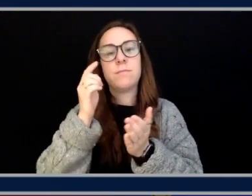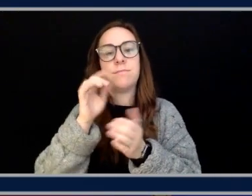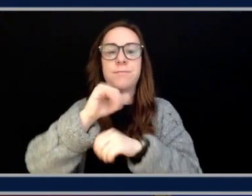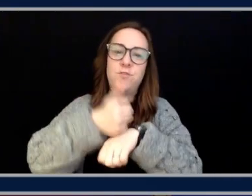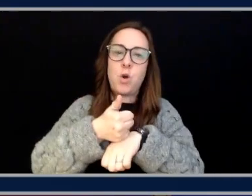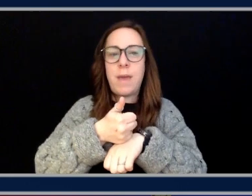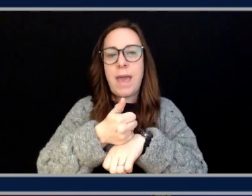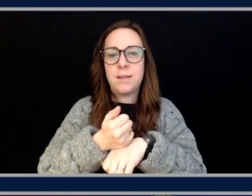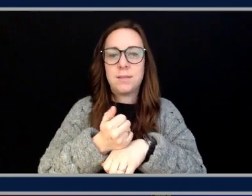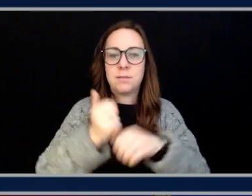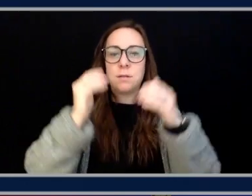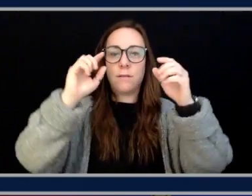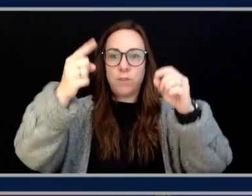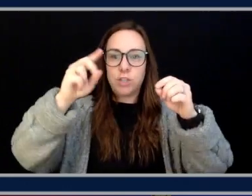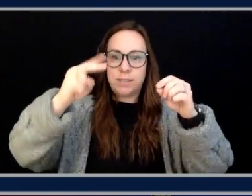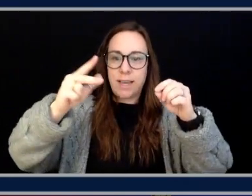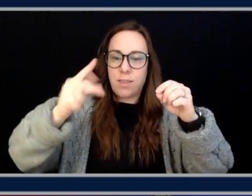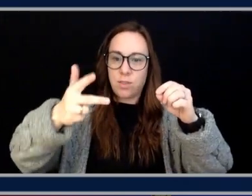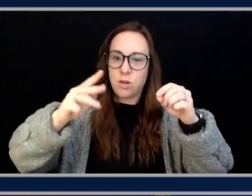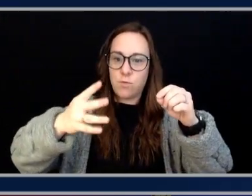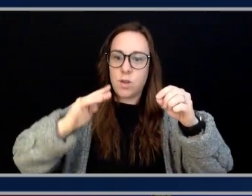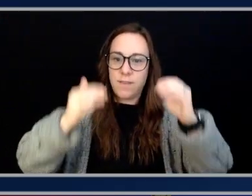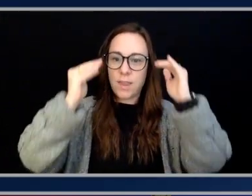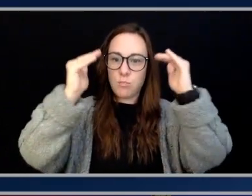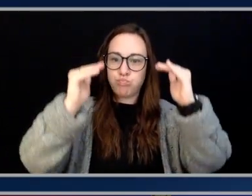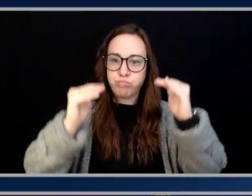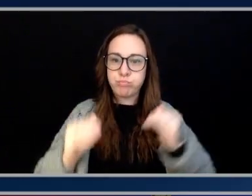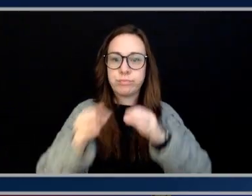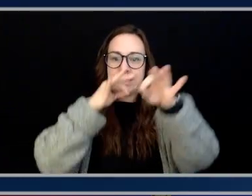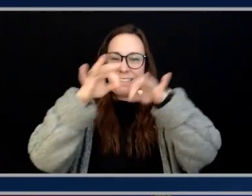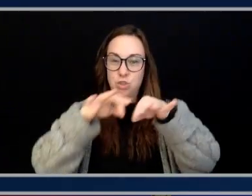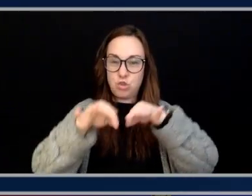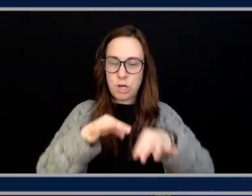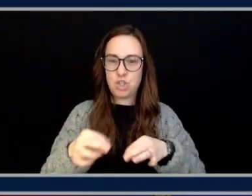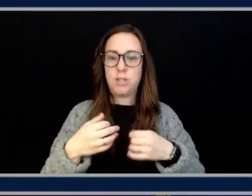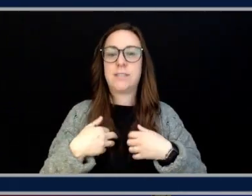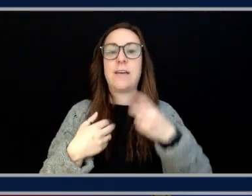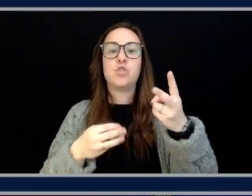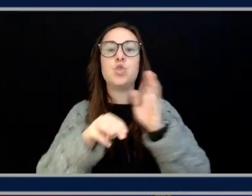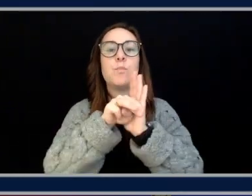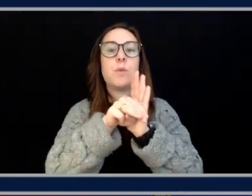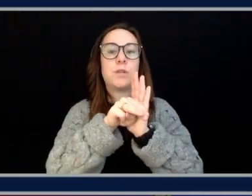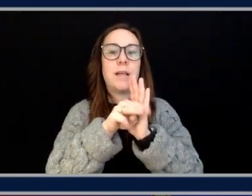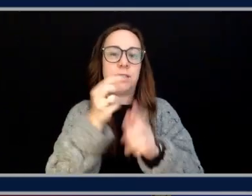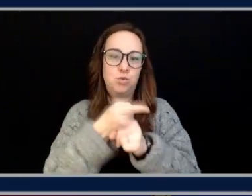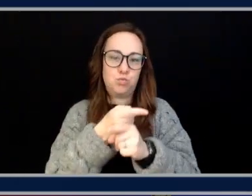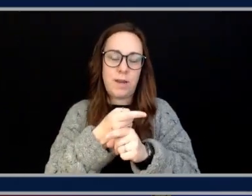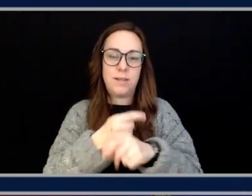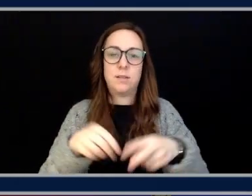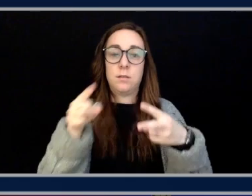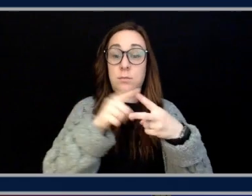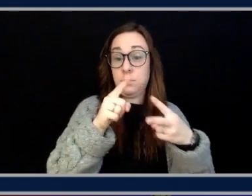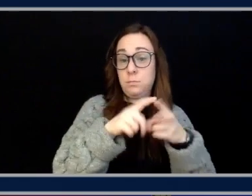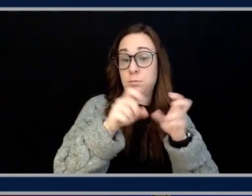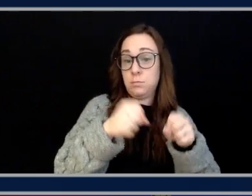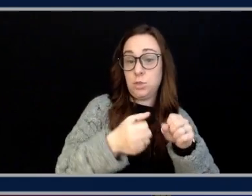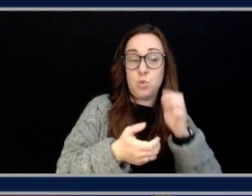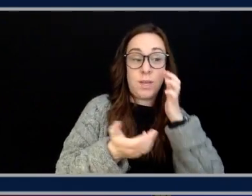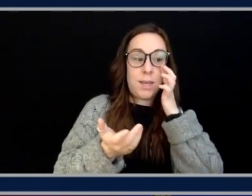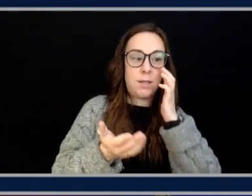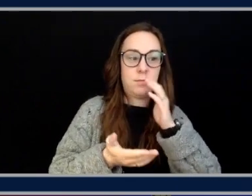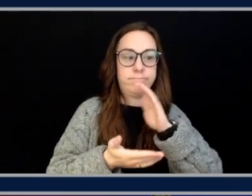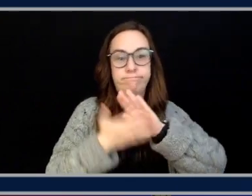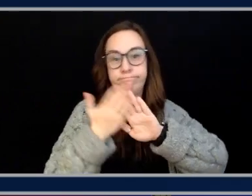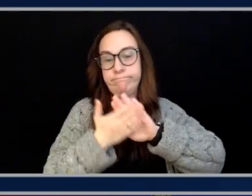then step-by-step instructions. I see. And these have 2 modalities, right? So you can run these in your own